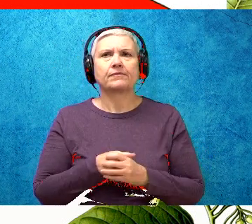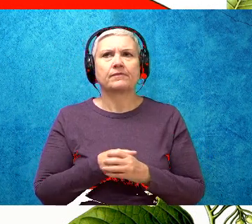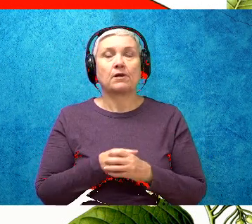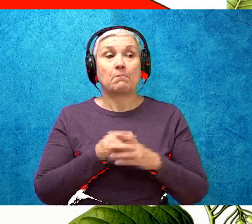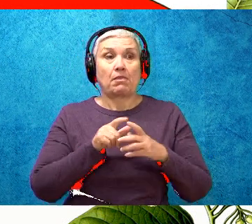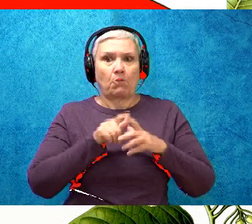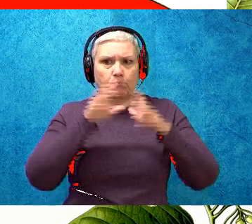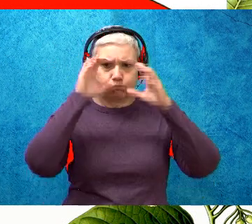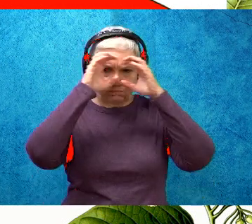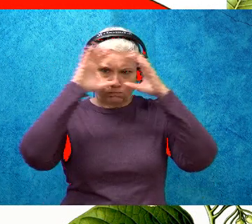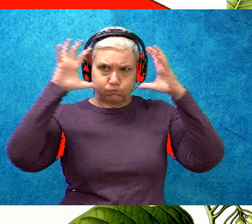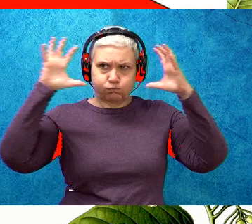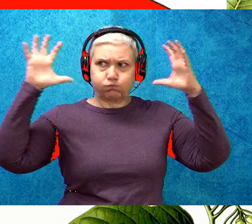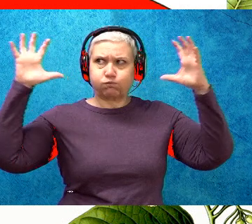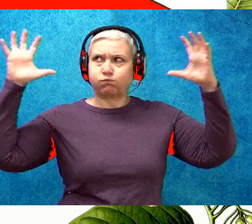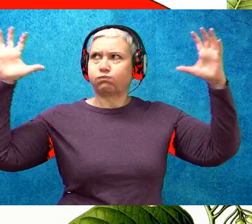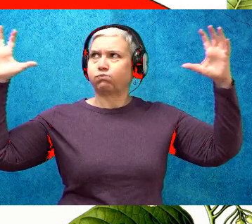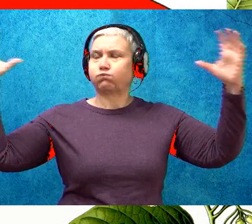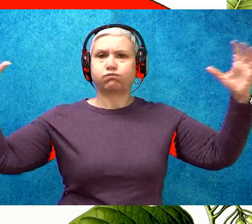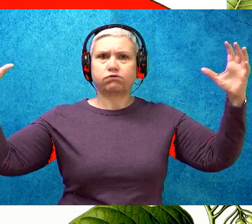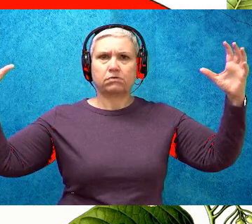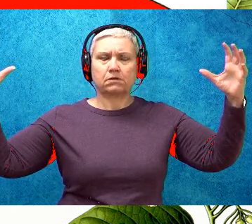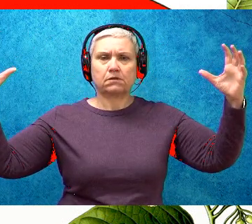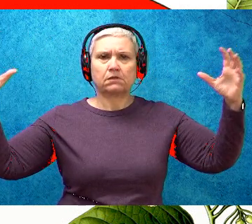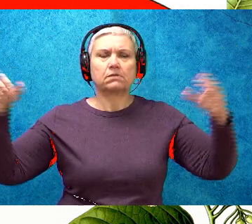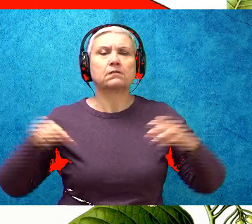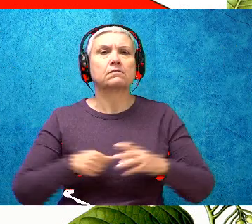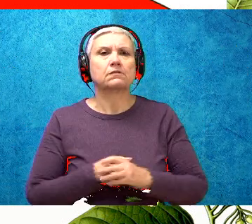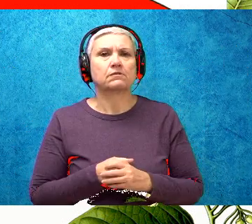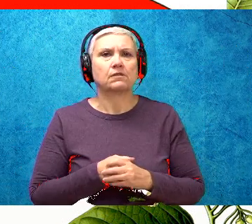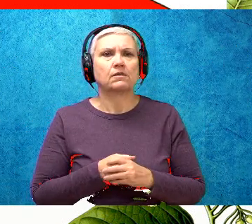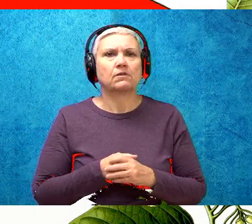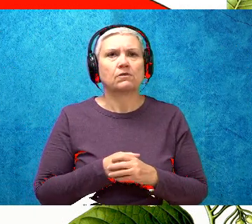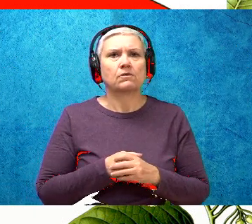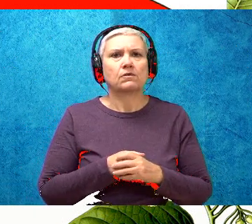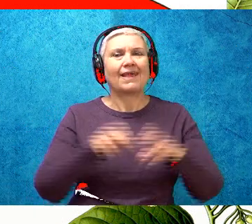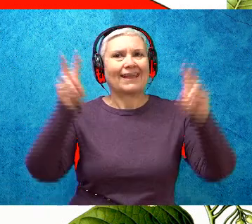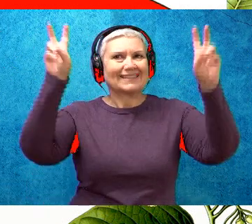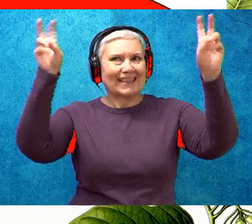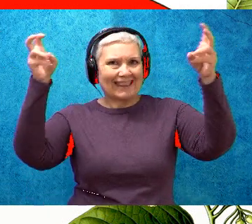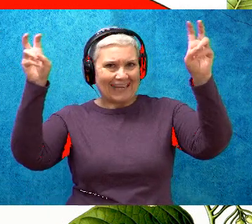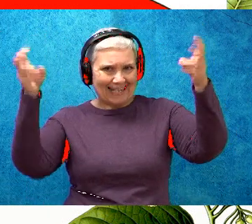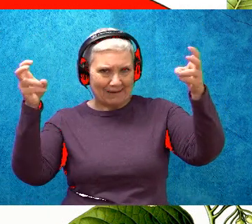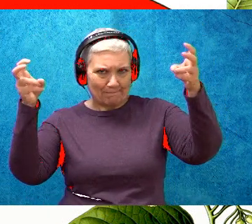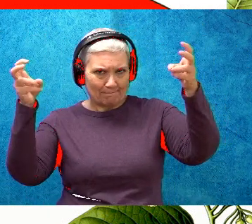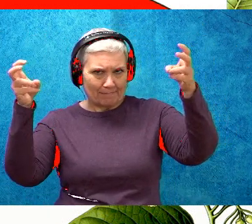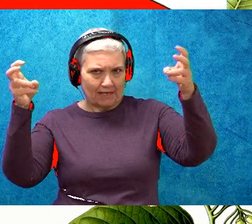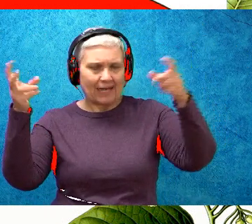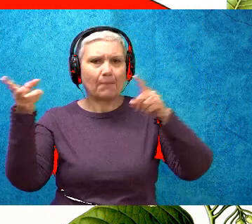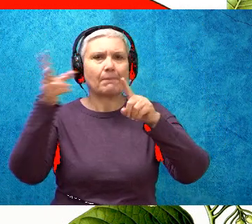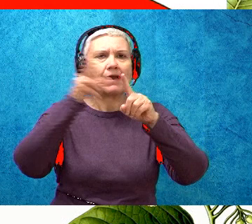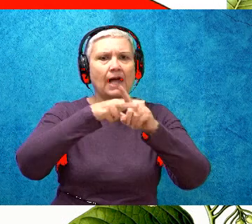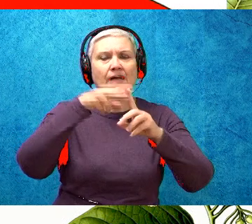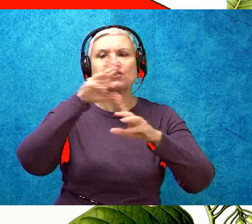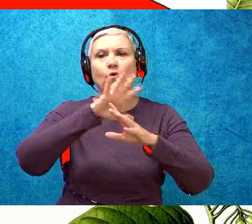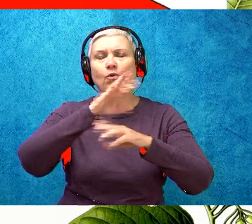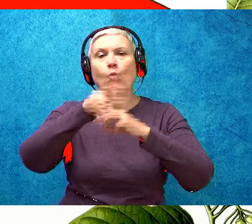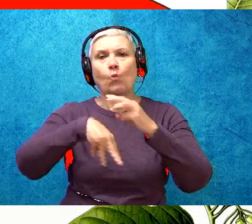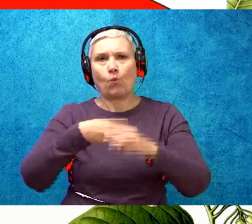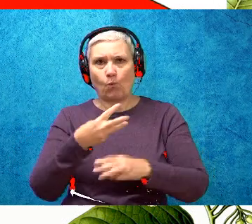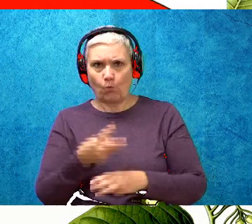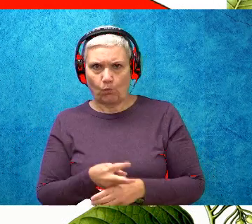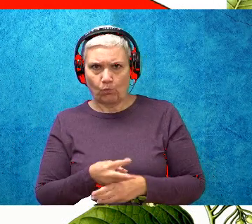big picture? The big world of the theme applies to the real world. Remember, it's about life and